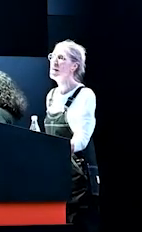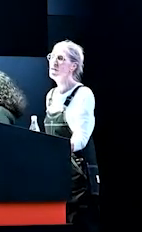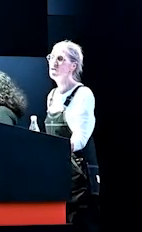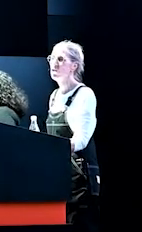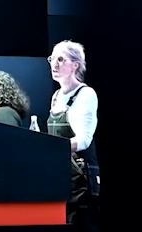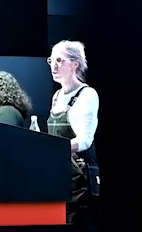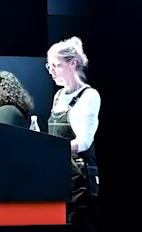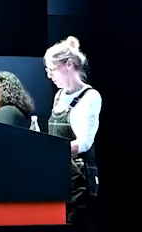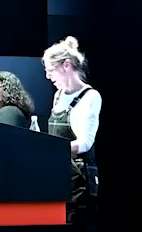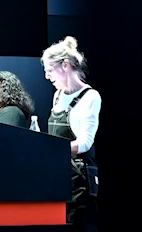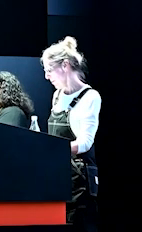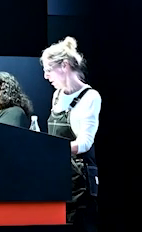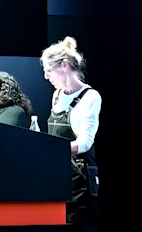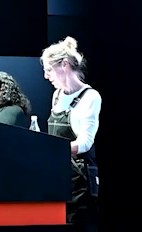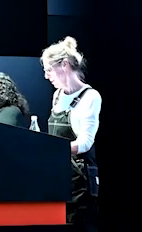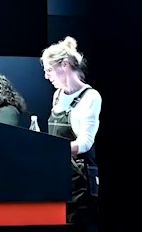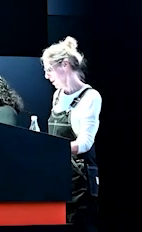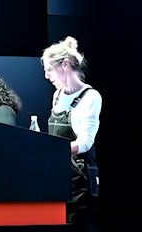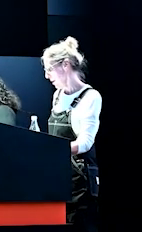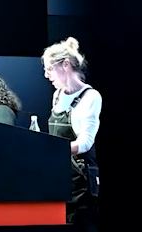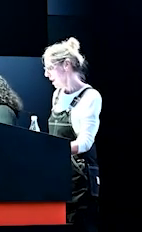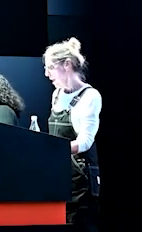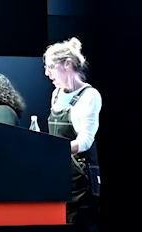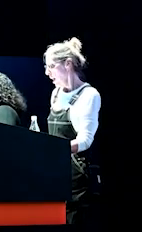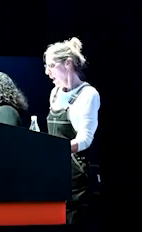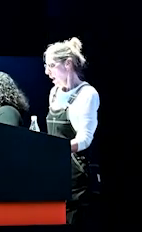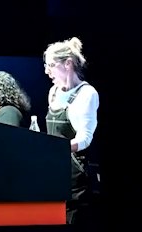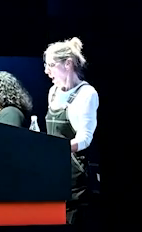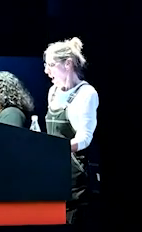way to help parents in